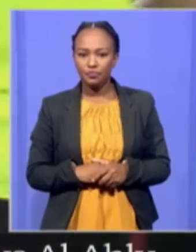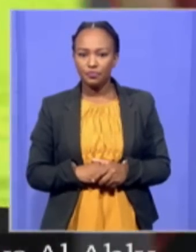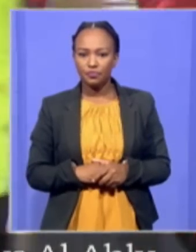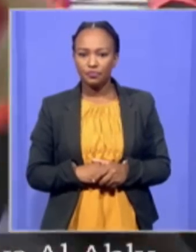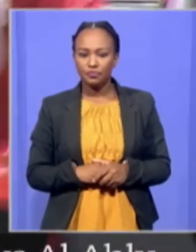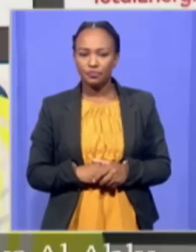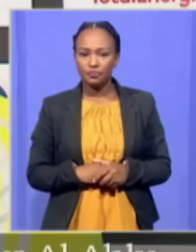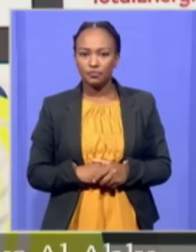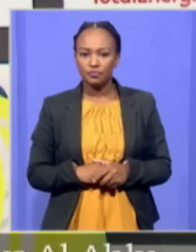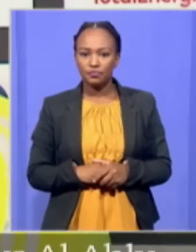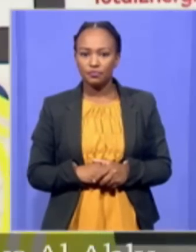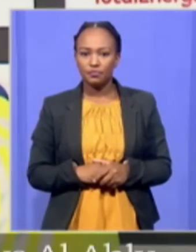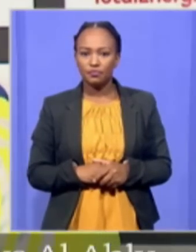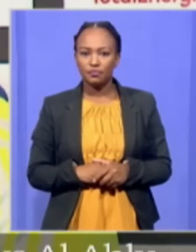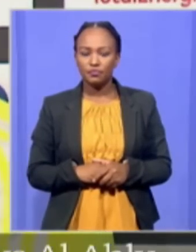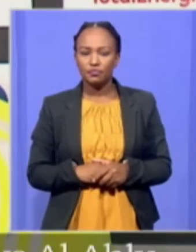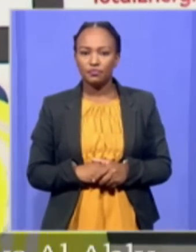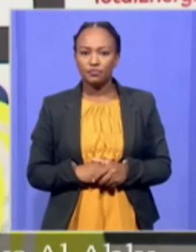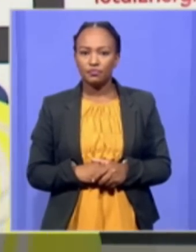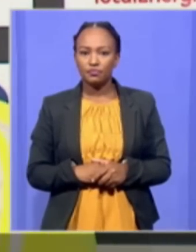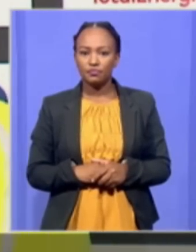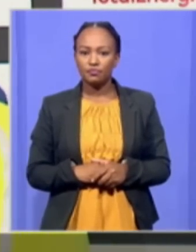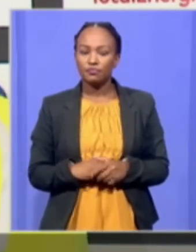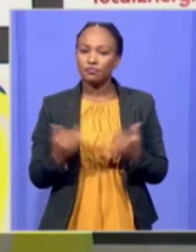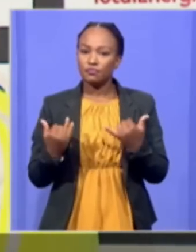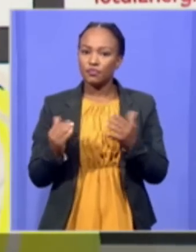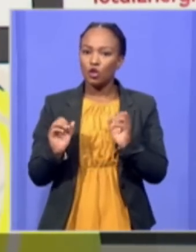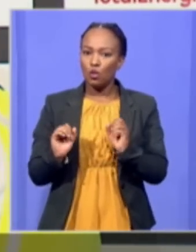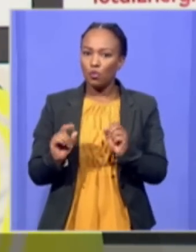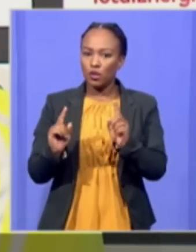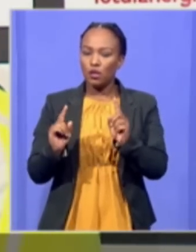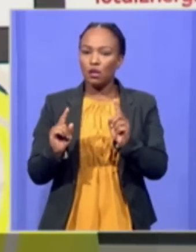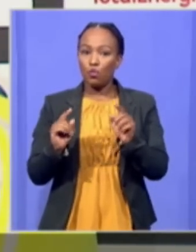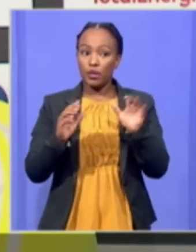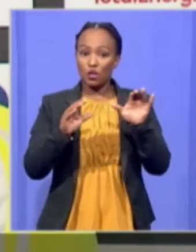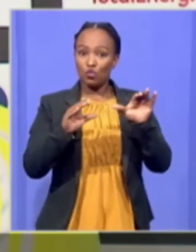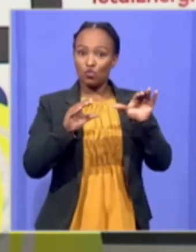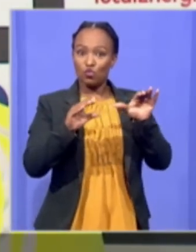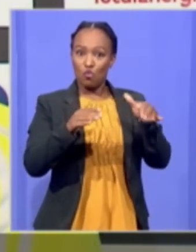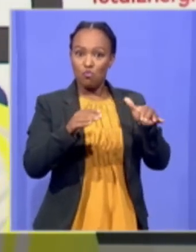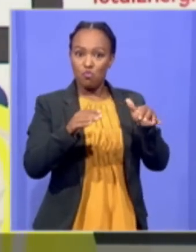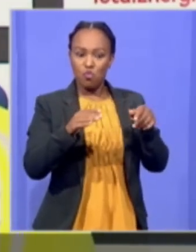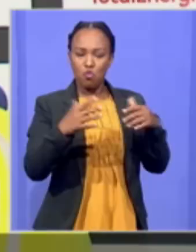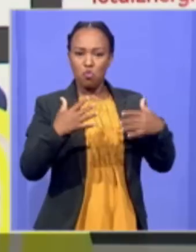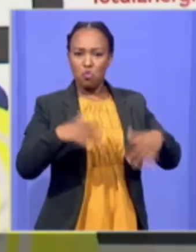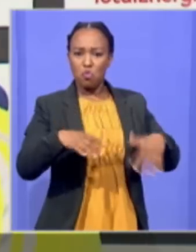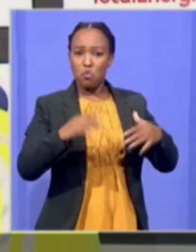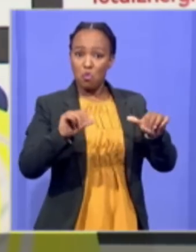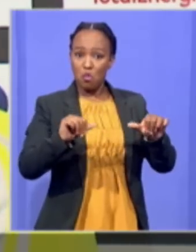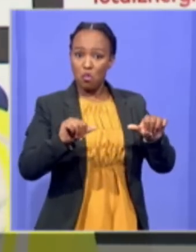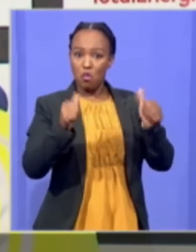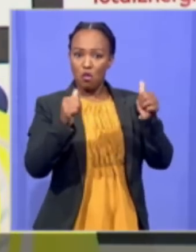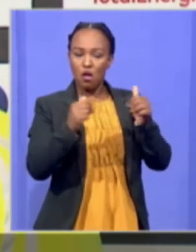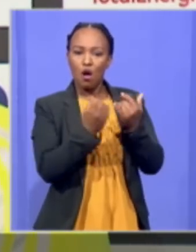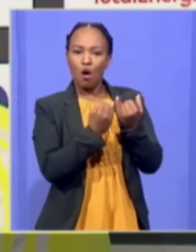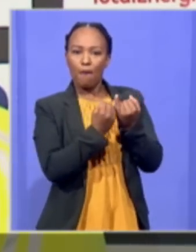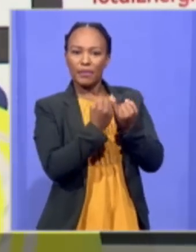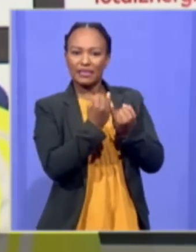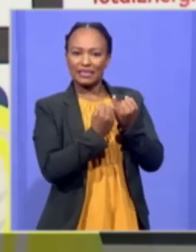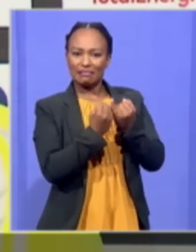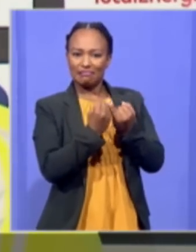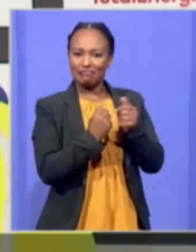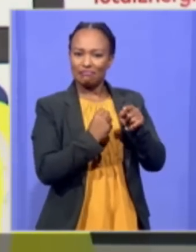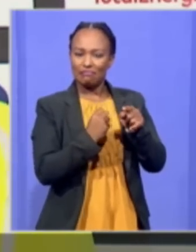Having the chance to play with this young group of talented players in this competition will be something